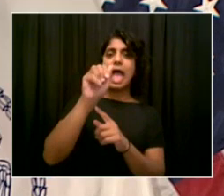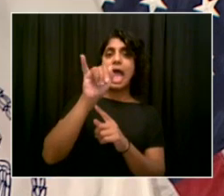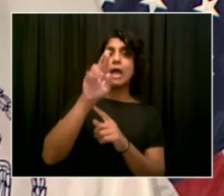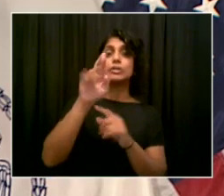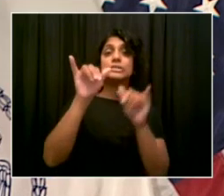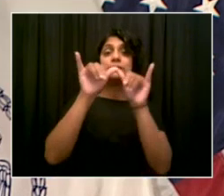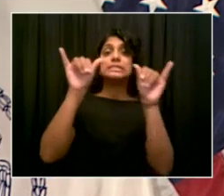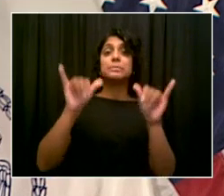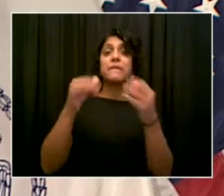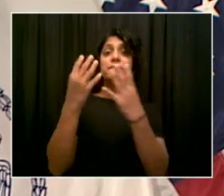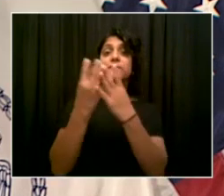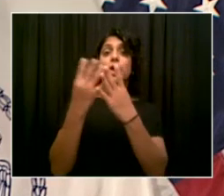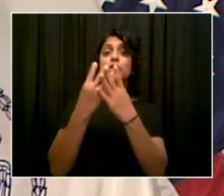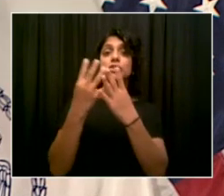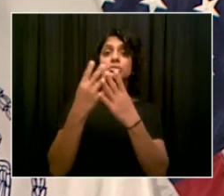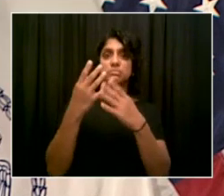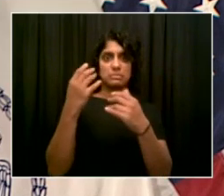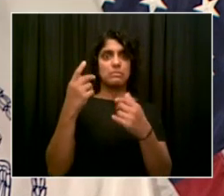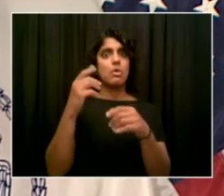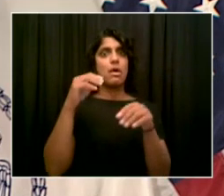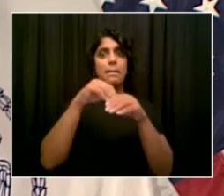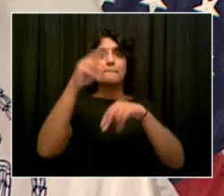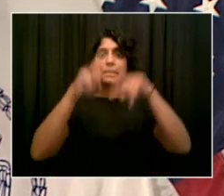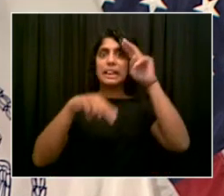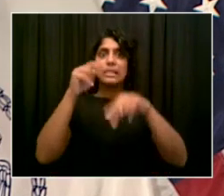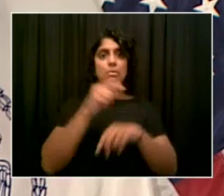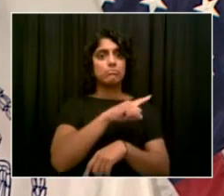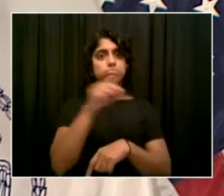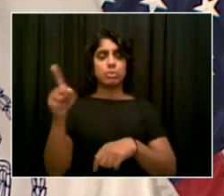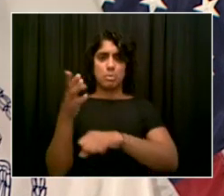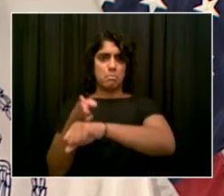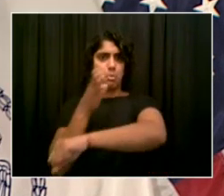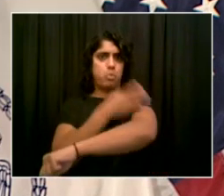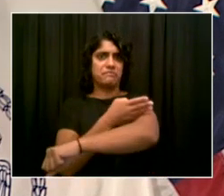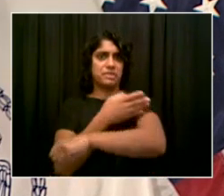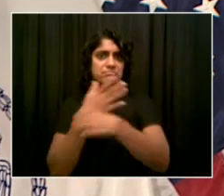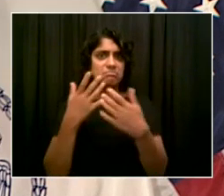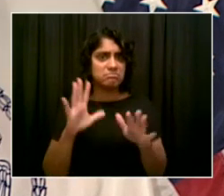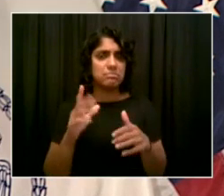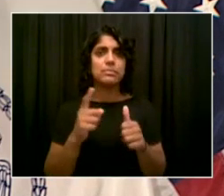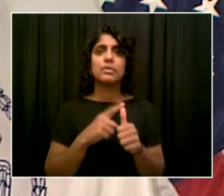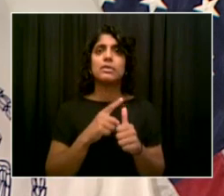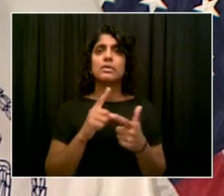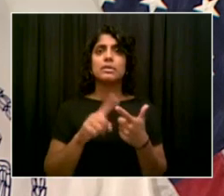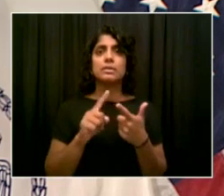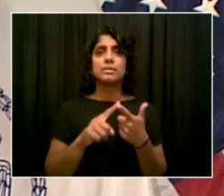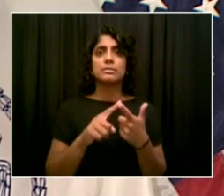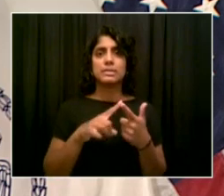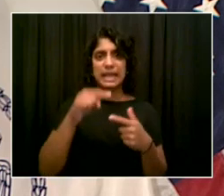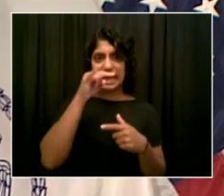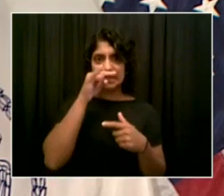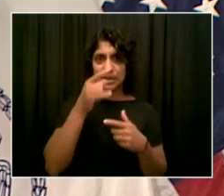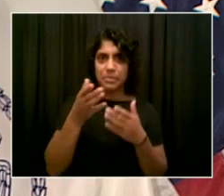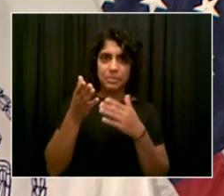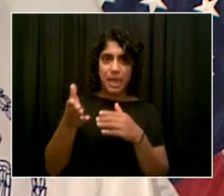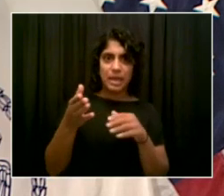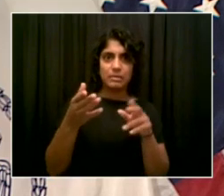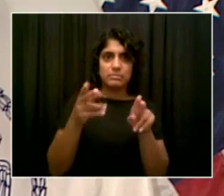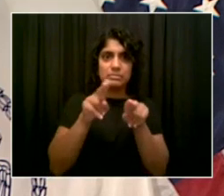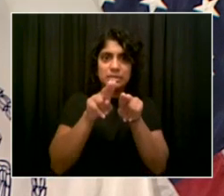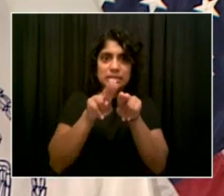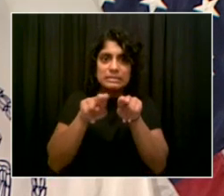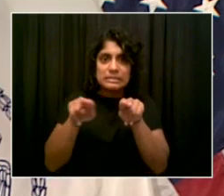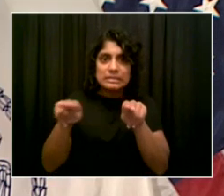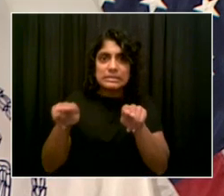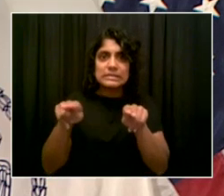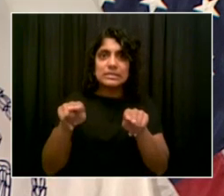held, you know, are packed in pretty tightly. And I wanted to find out, what is